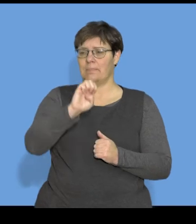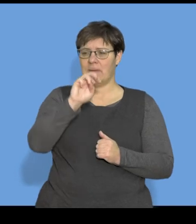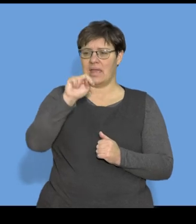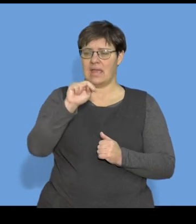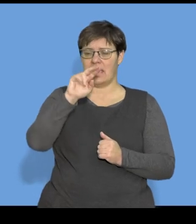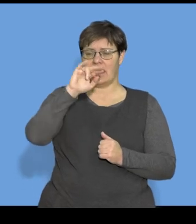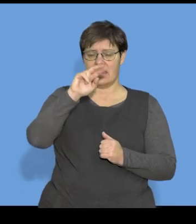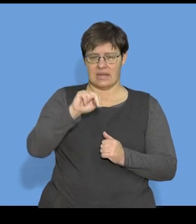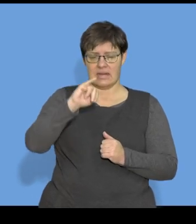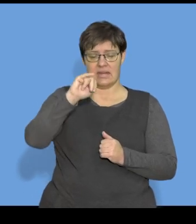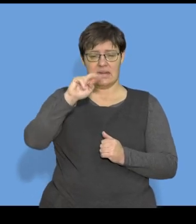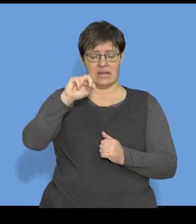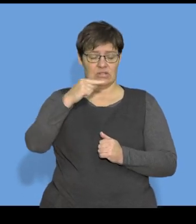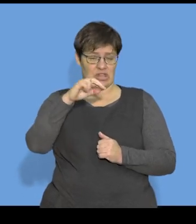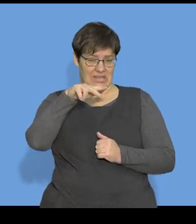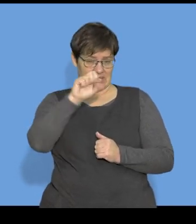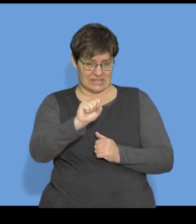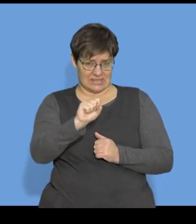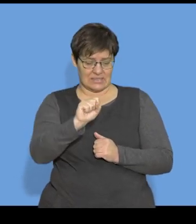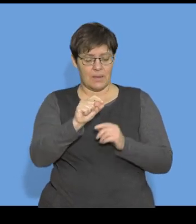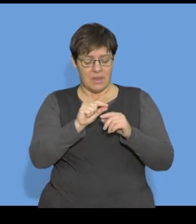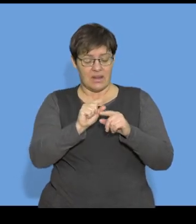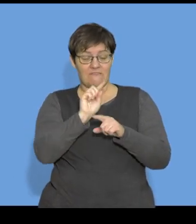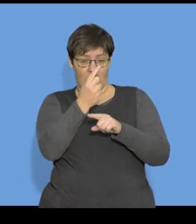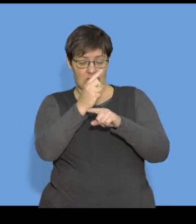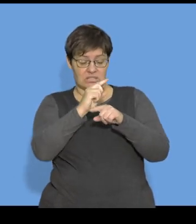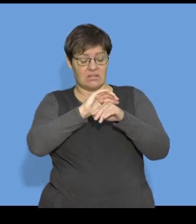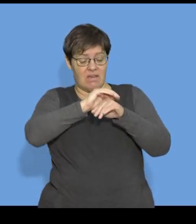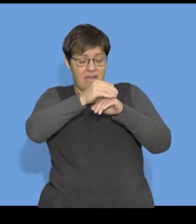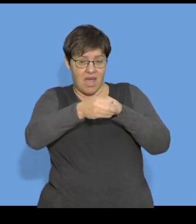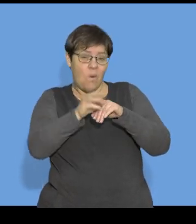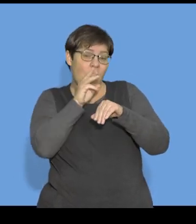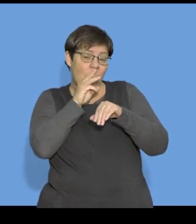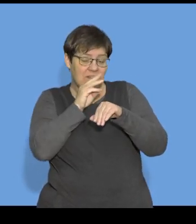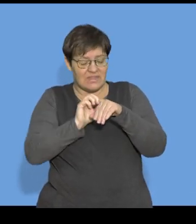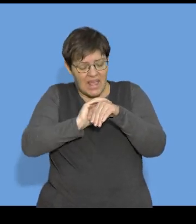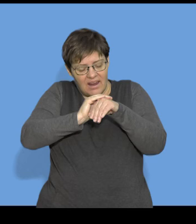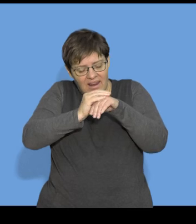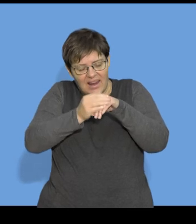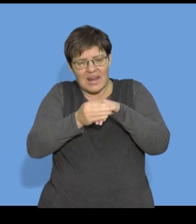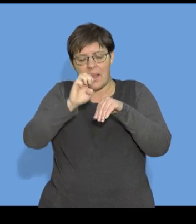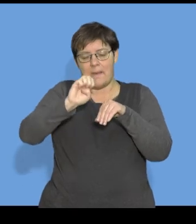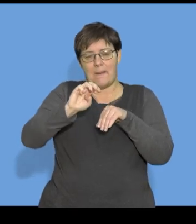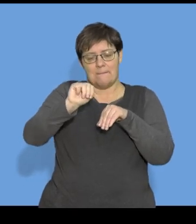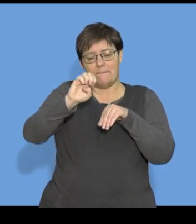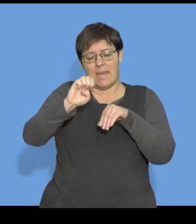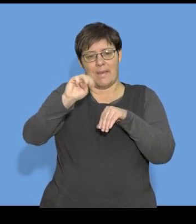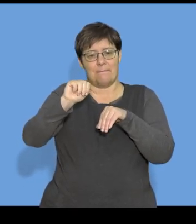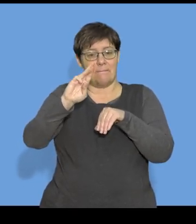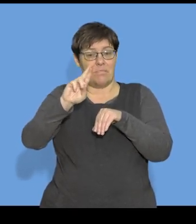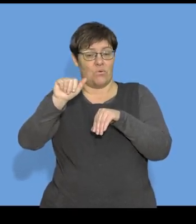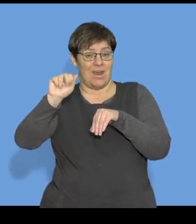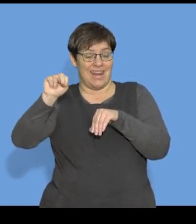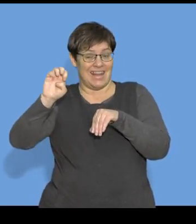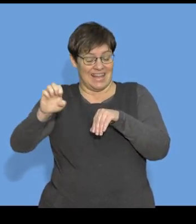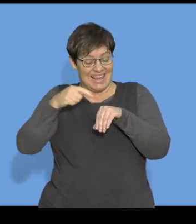is now a membrane. The first one is a fluid. Then we are talking to a membrane. That